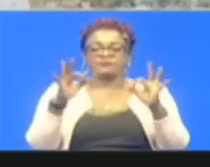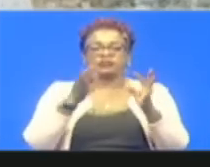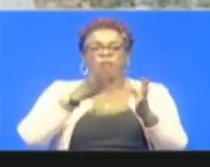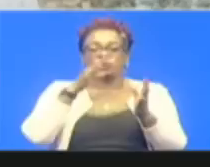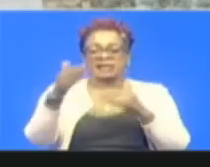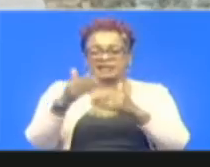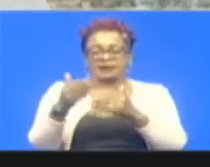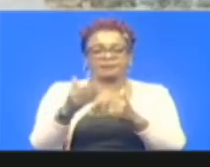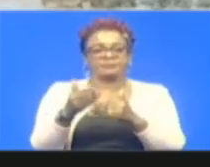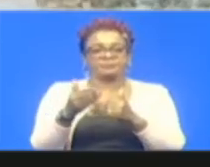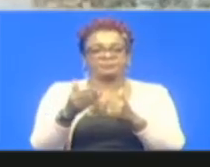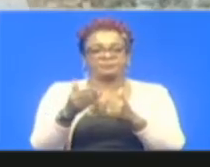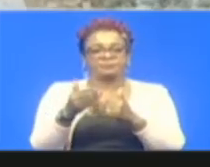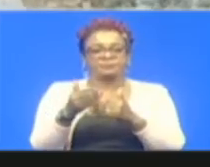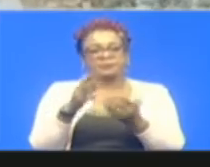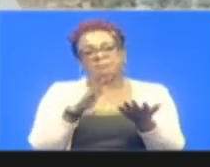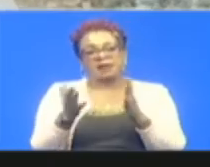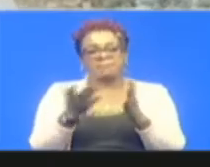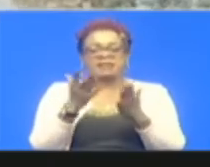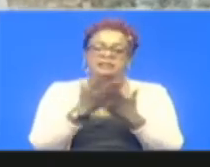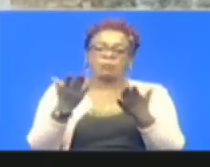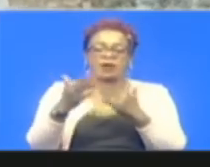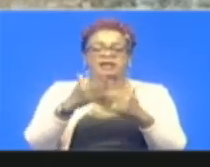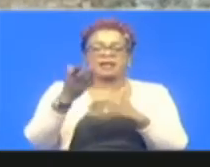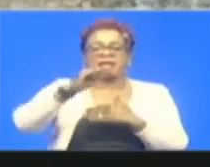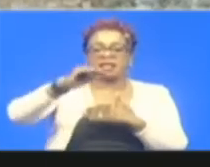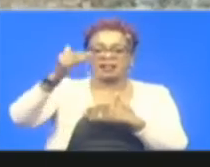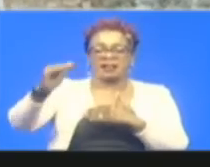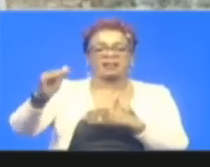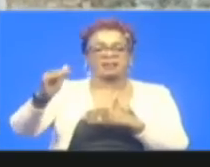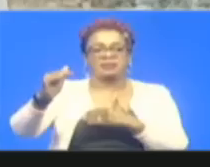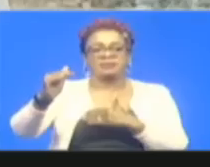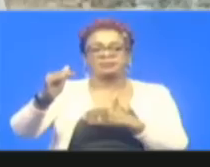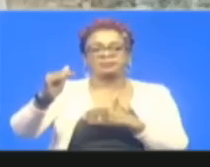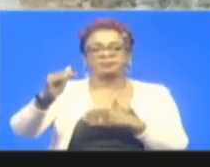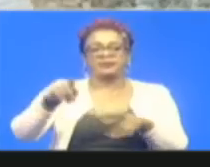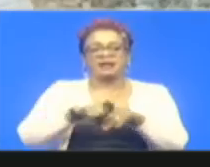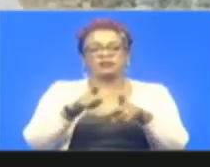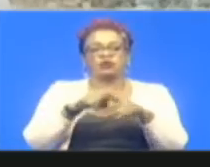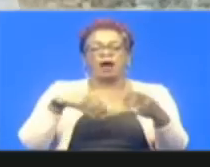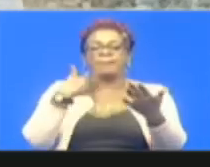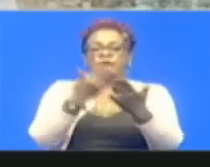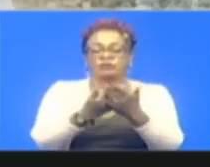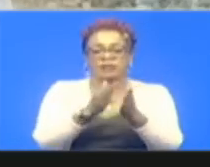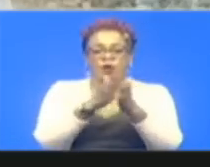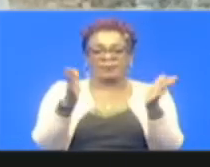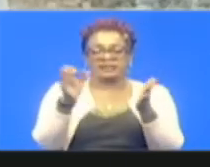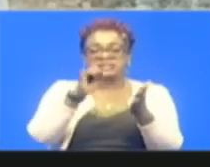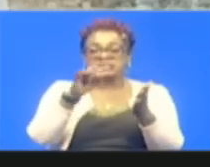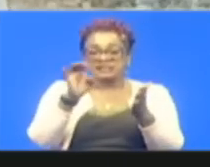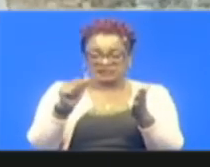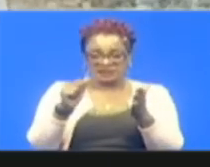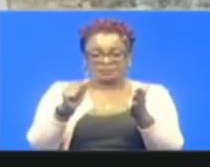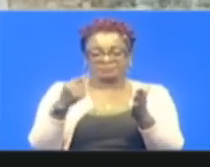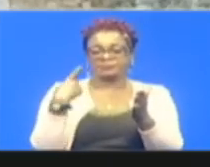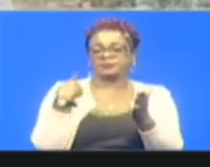site, maybe somewhere near the hills just before you approach the open sea.